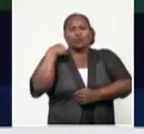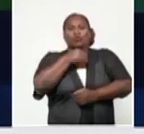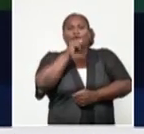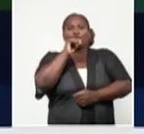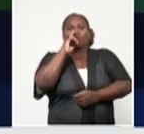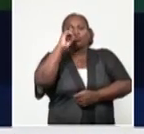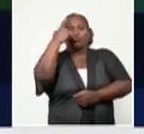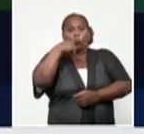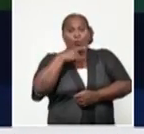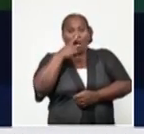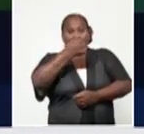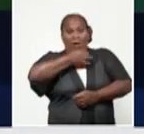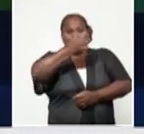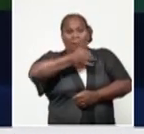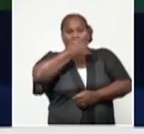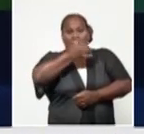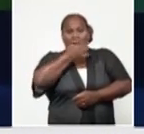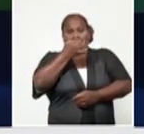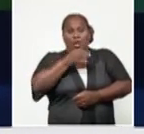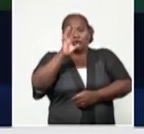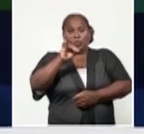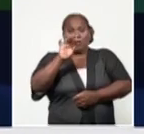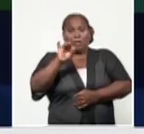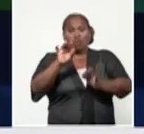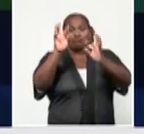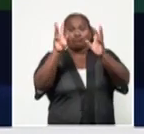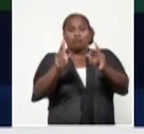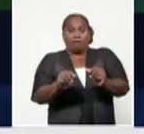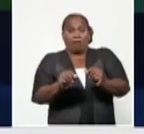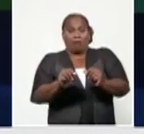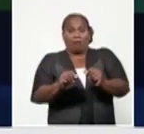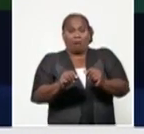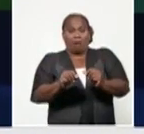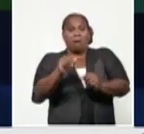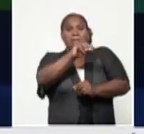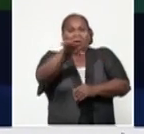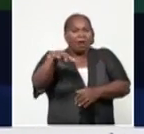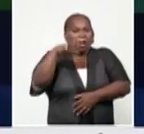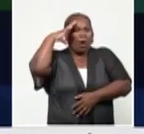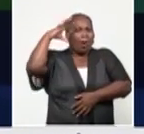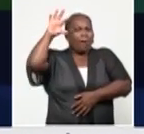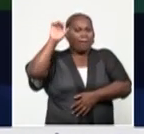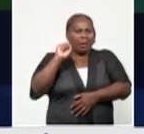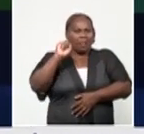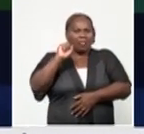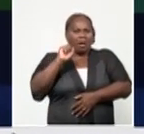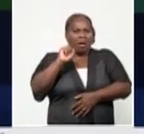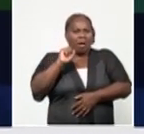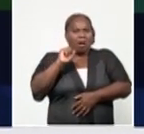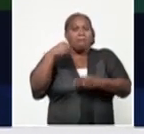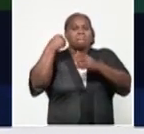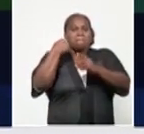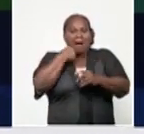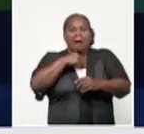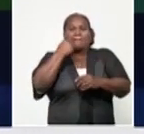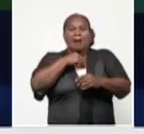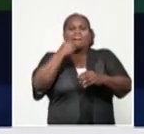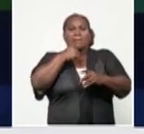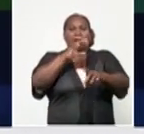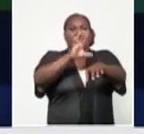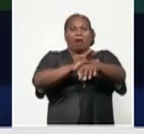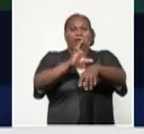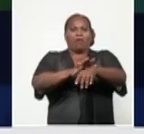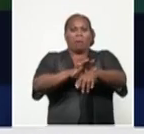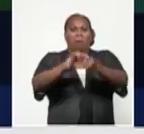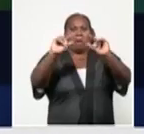more detail about these later, but I mentioned them so that we understand that a considerable number of cases are still being